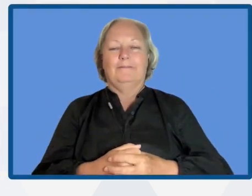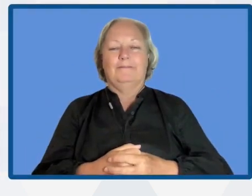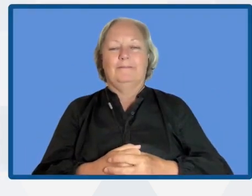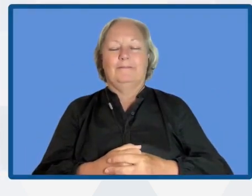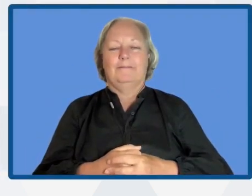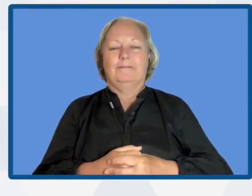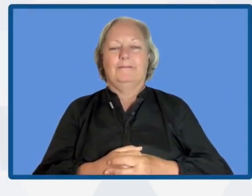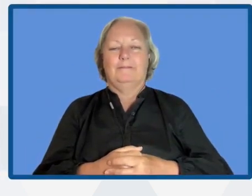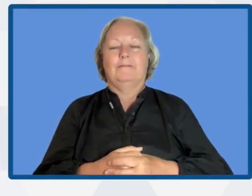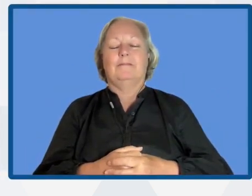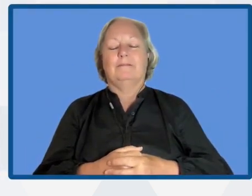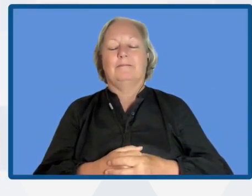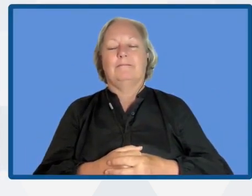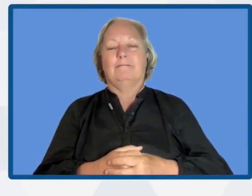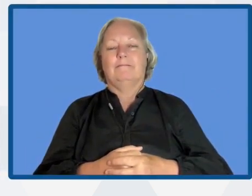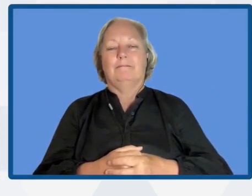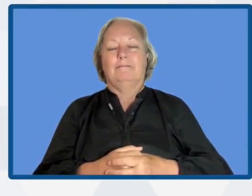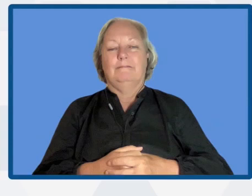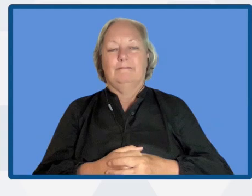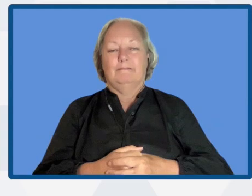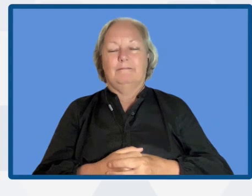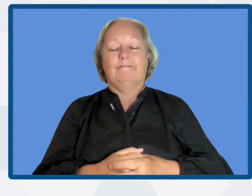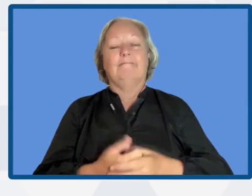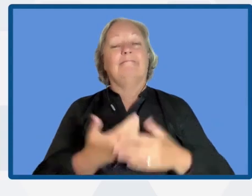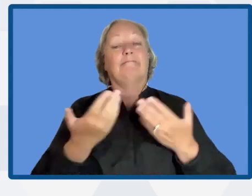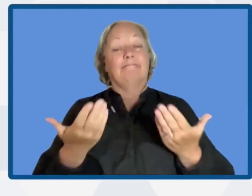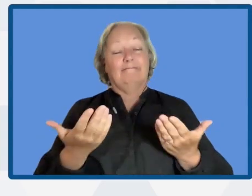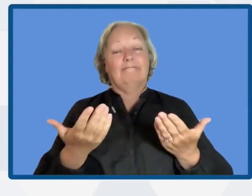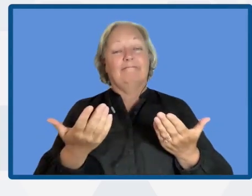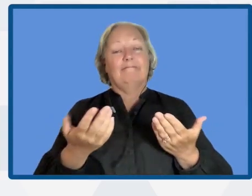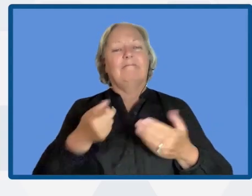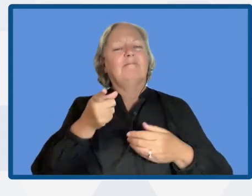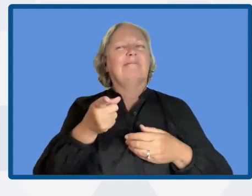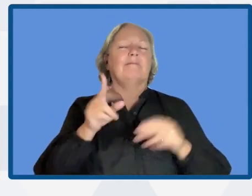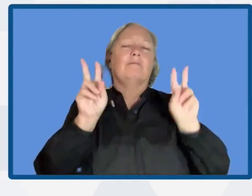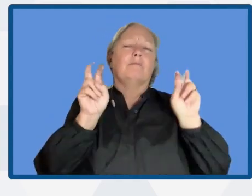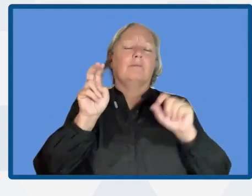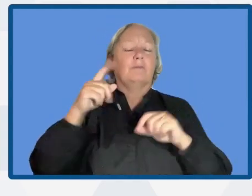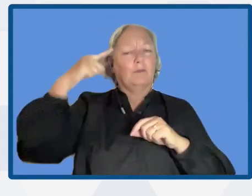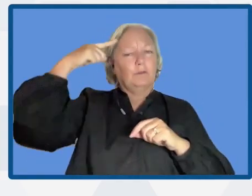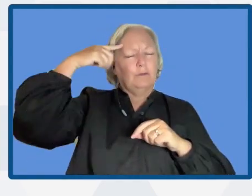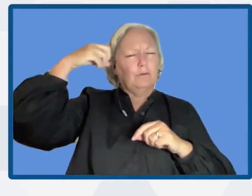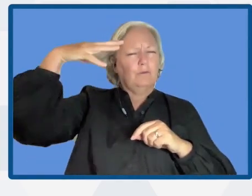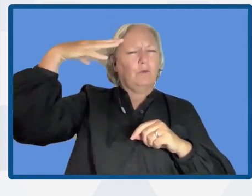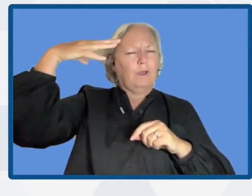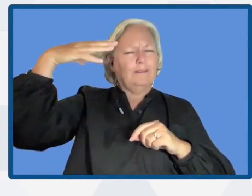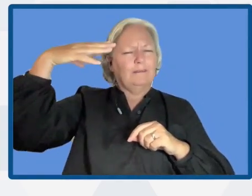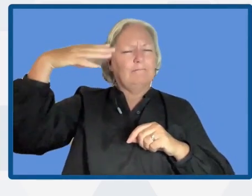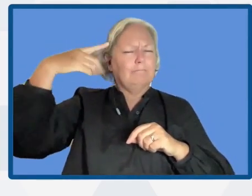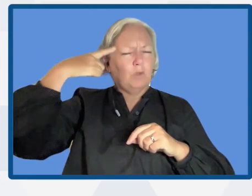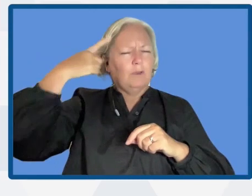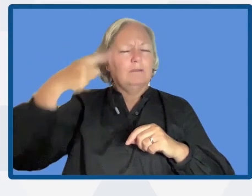So we do have the ideal, let's call it ideal, inputs to bring these